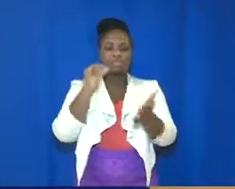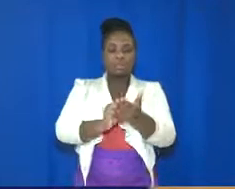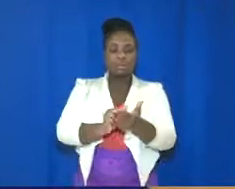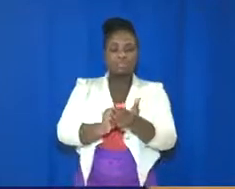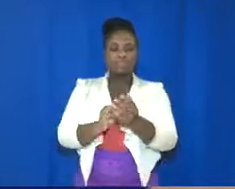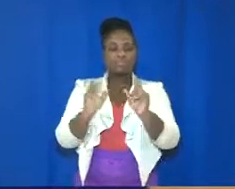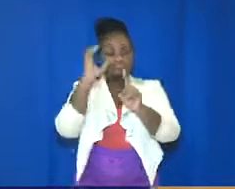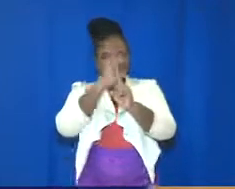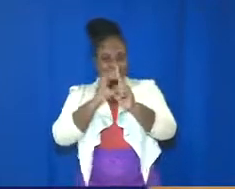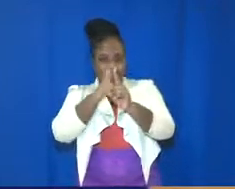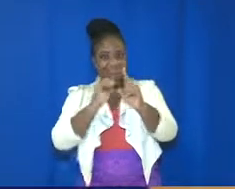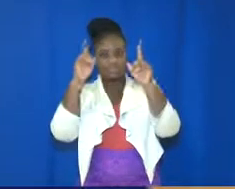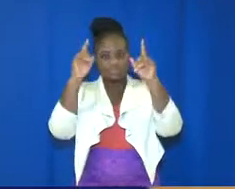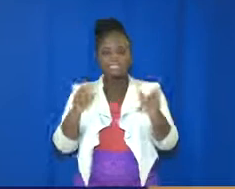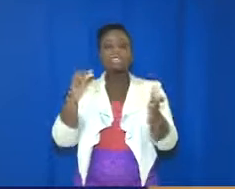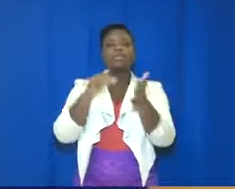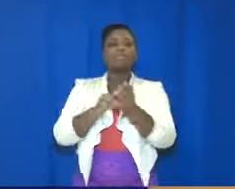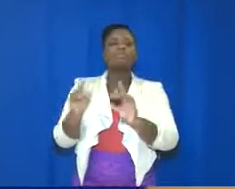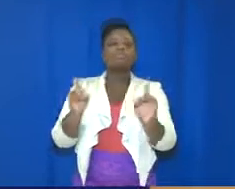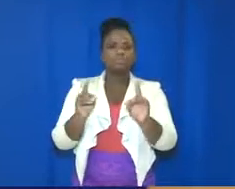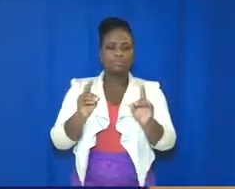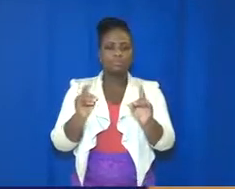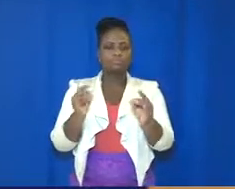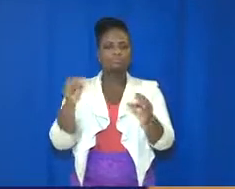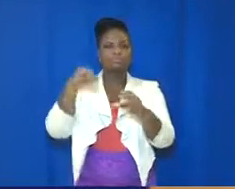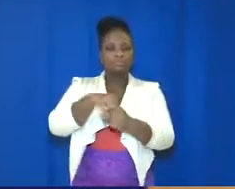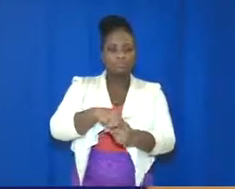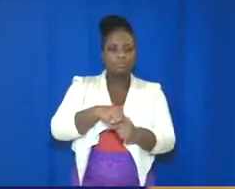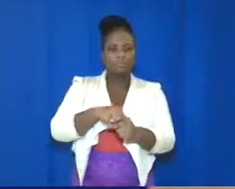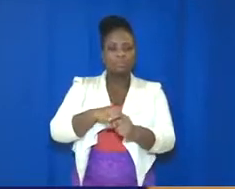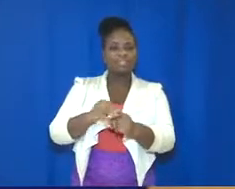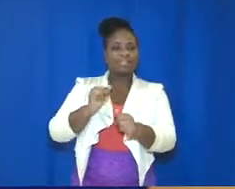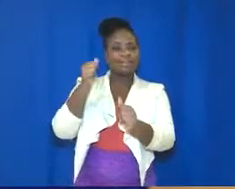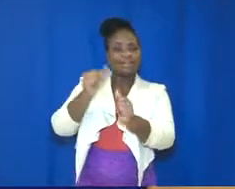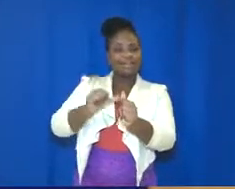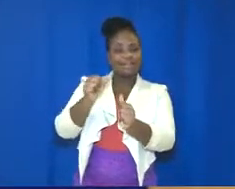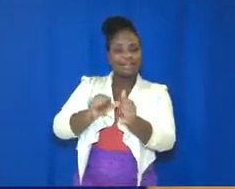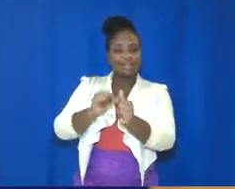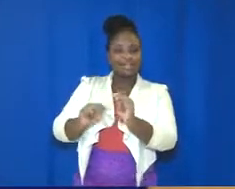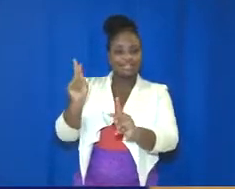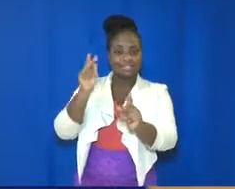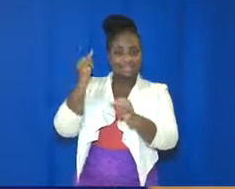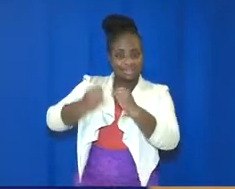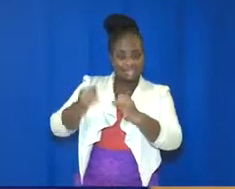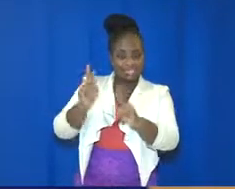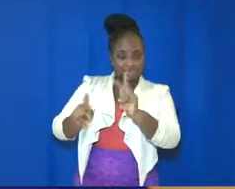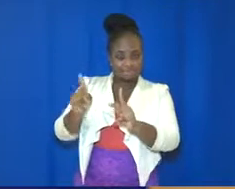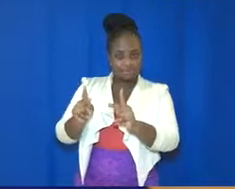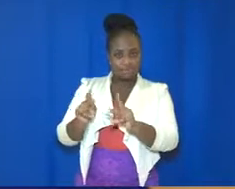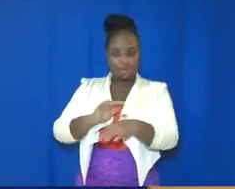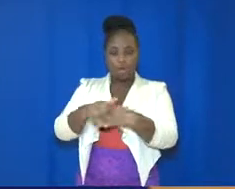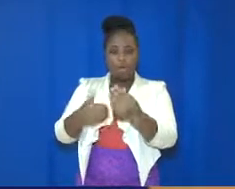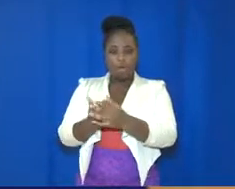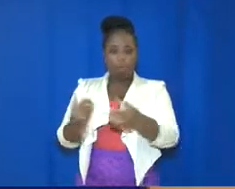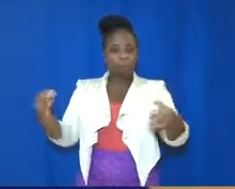14,046 more tests were conducted, and this included the clearing of the last set of backlog.